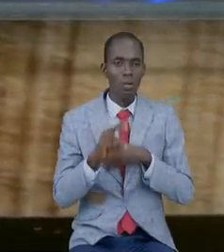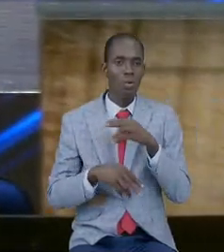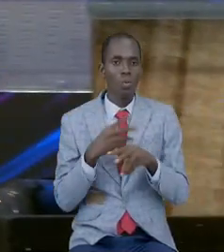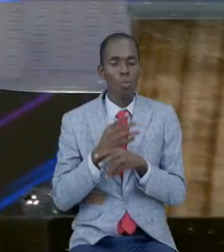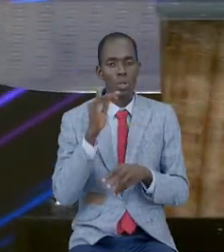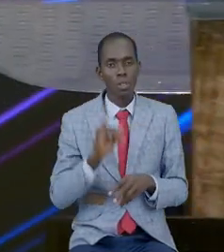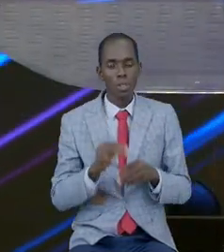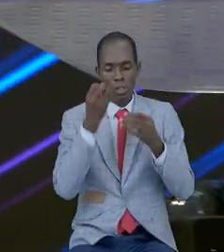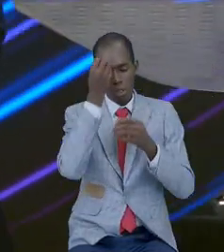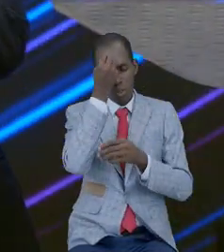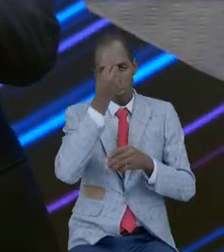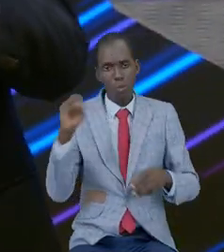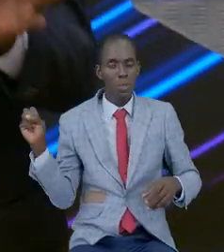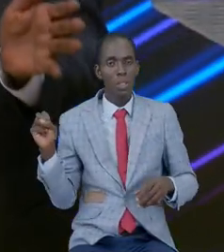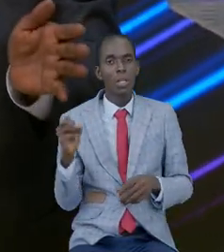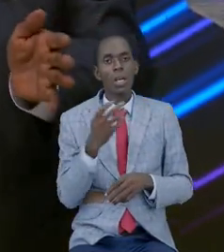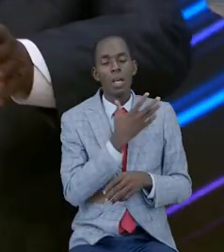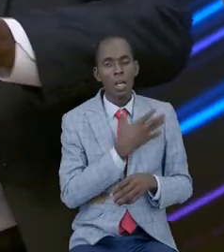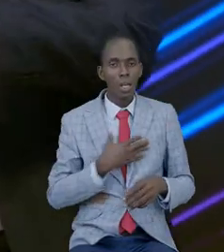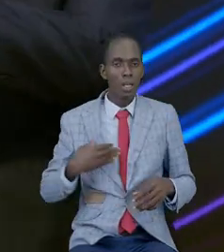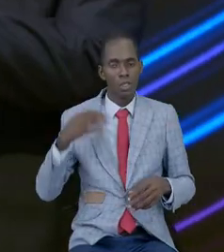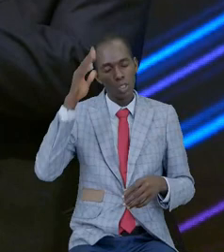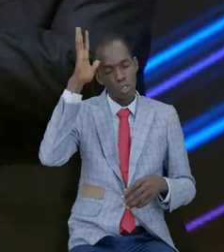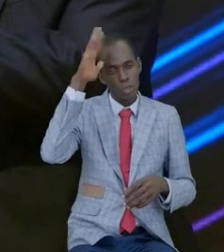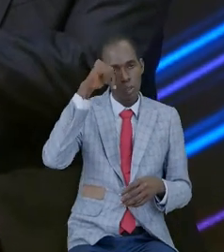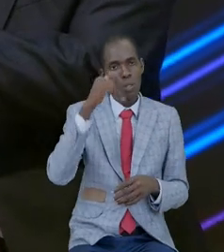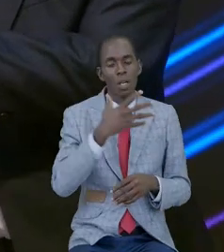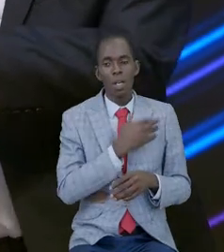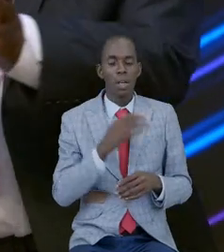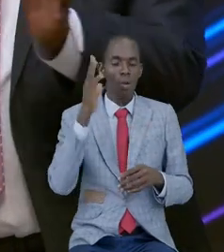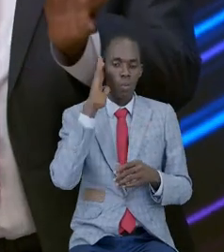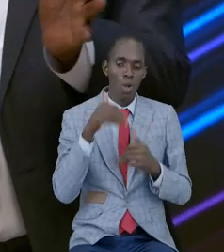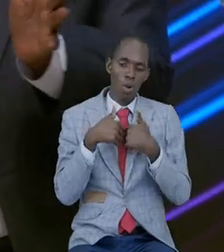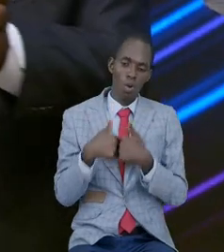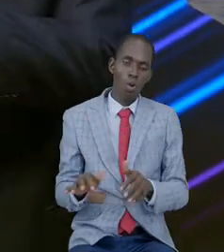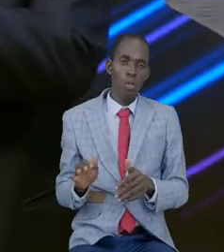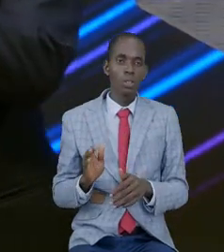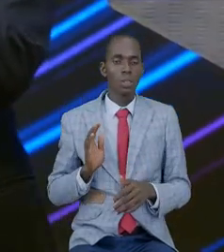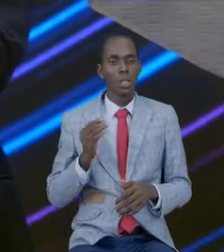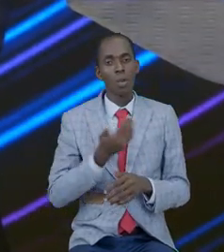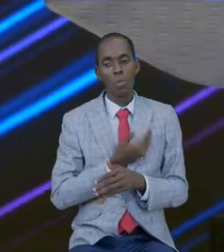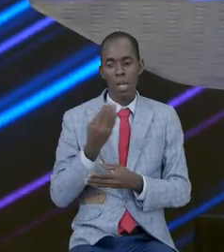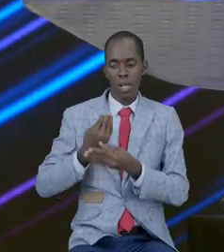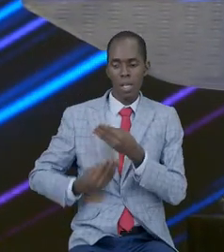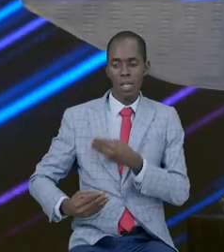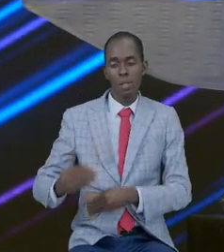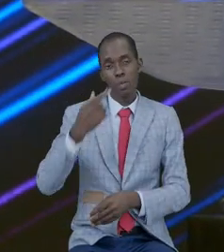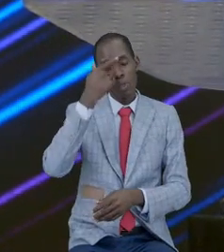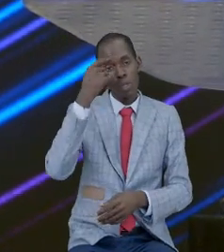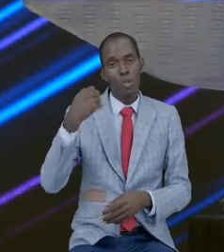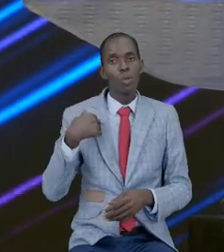rebellions we forfeit our inheritance because what he made